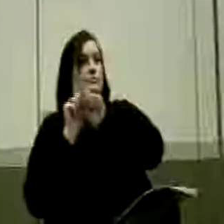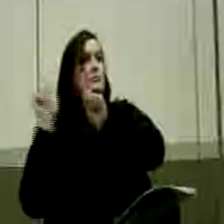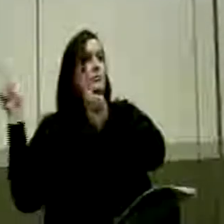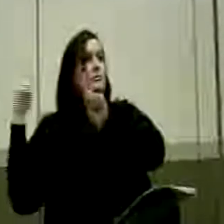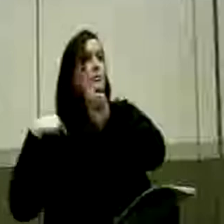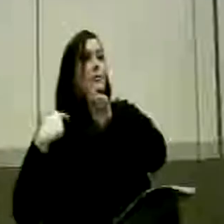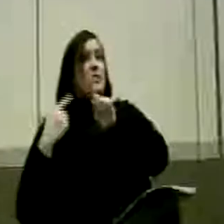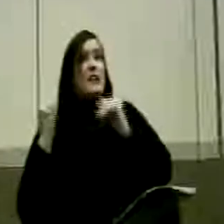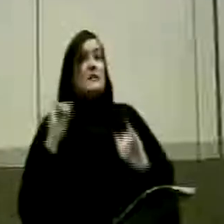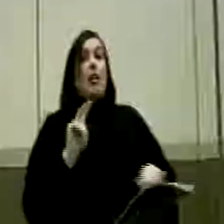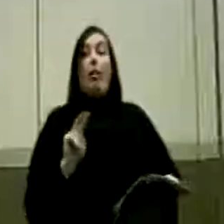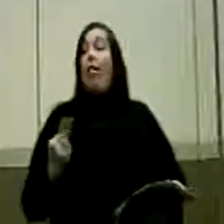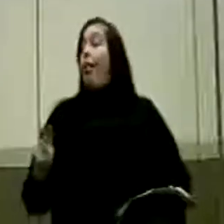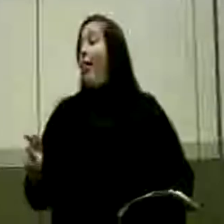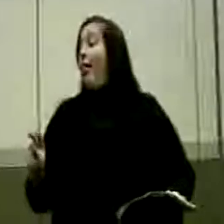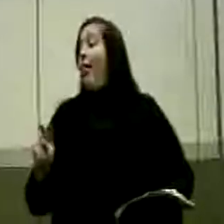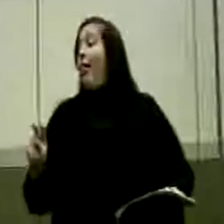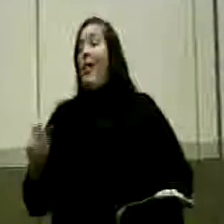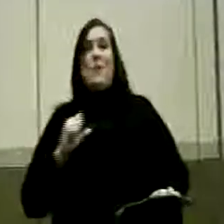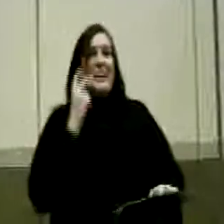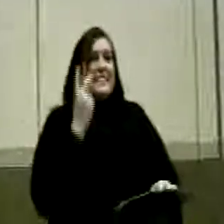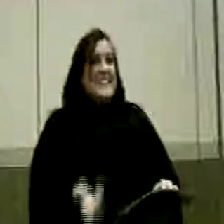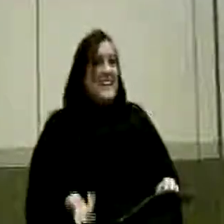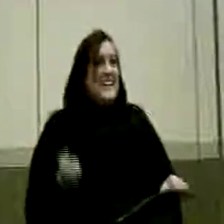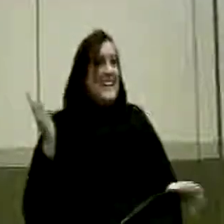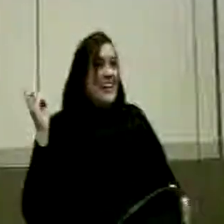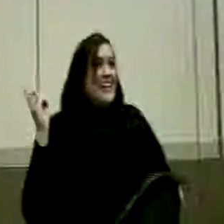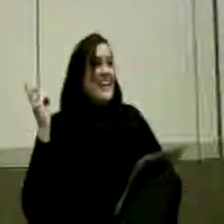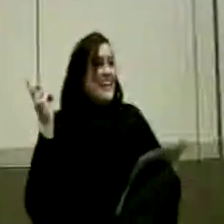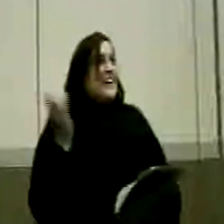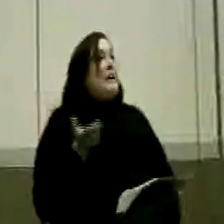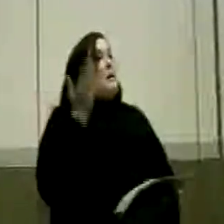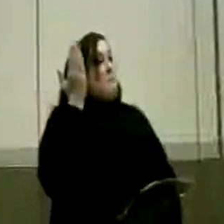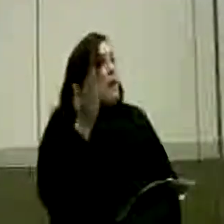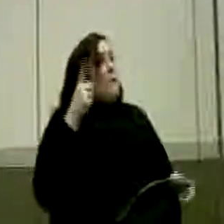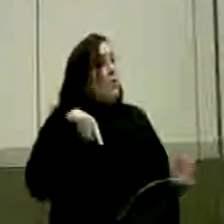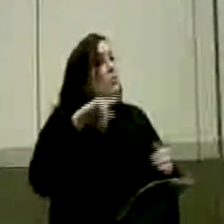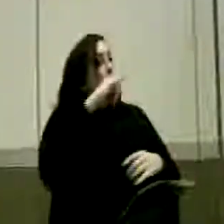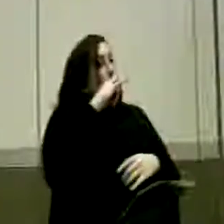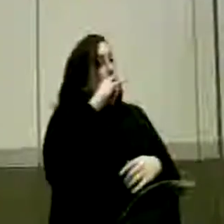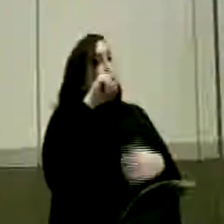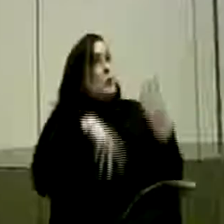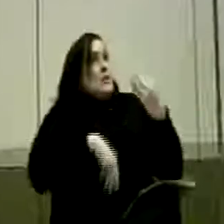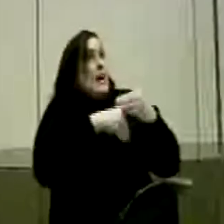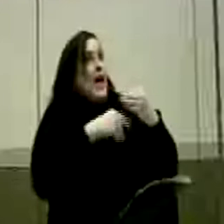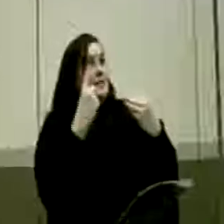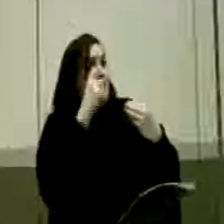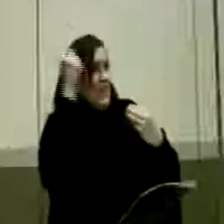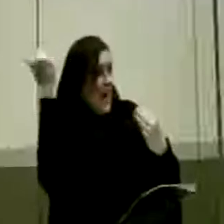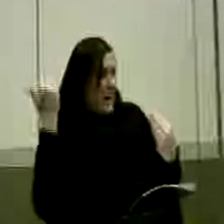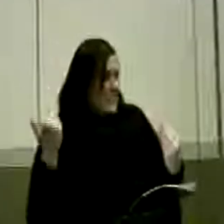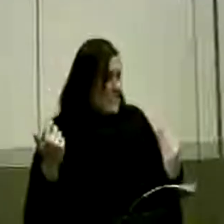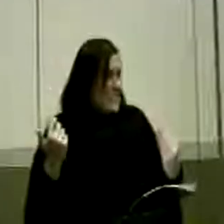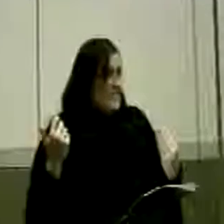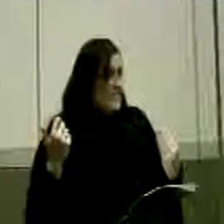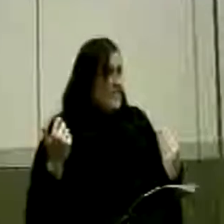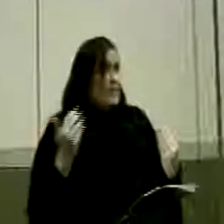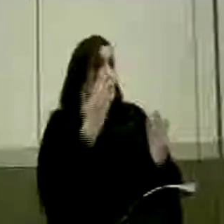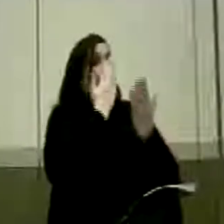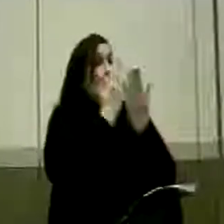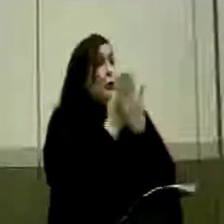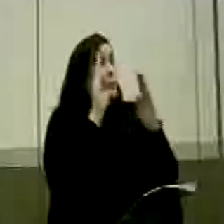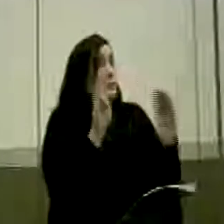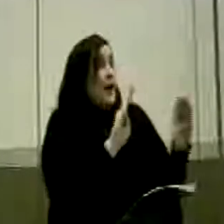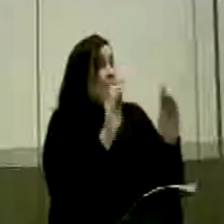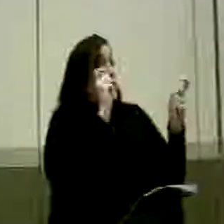of... Yeah, yeah. And then there may be, with those kids, that's where then needing to add something else, you know, other good, you know, behavior management,